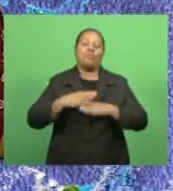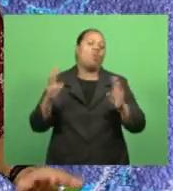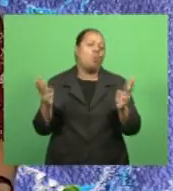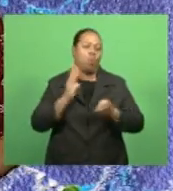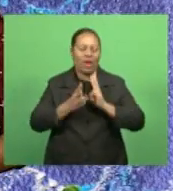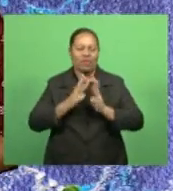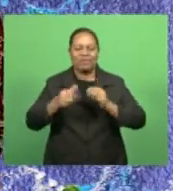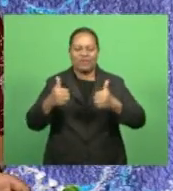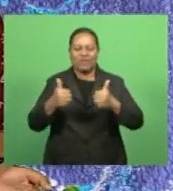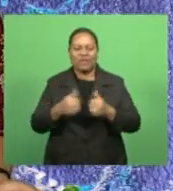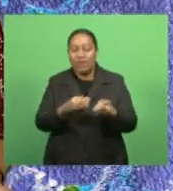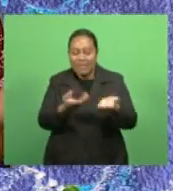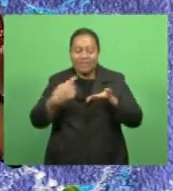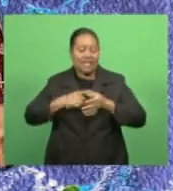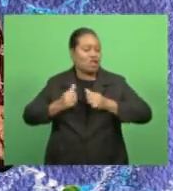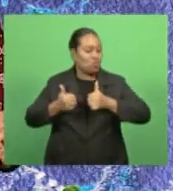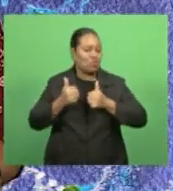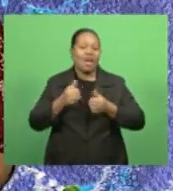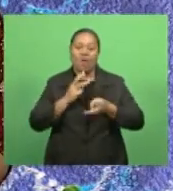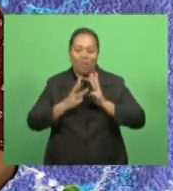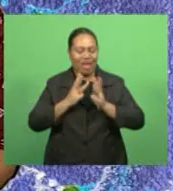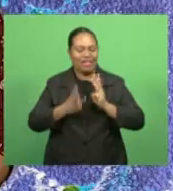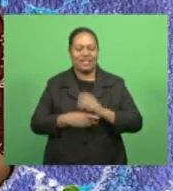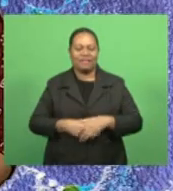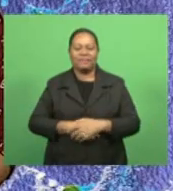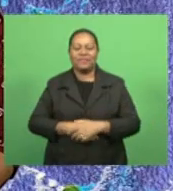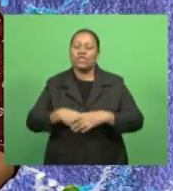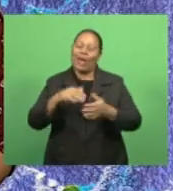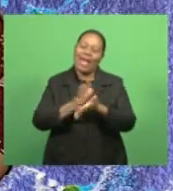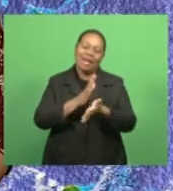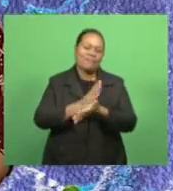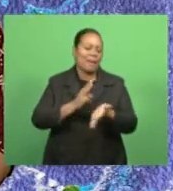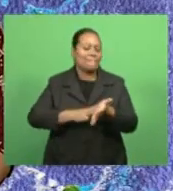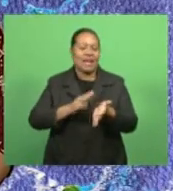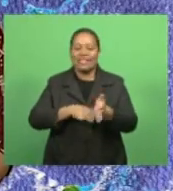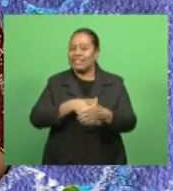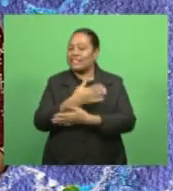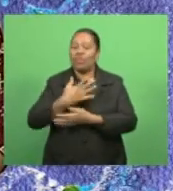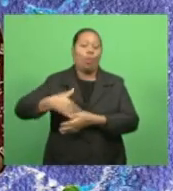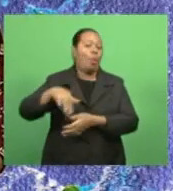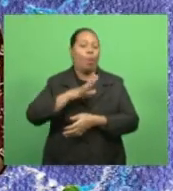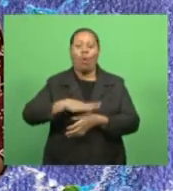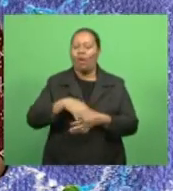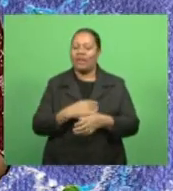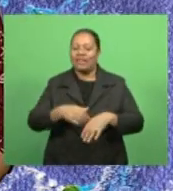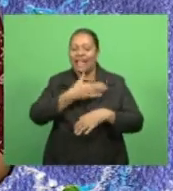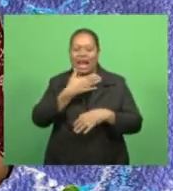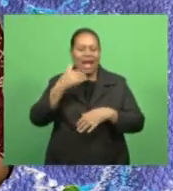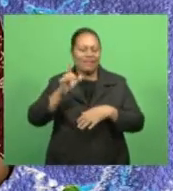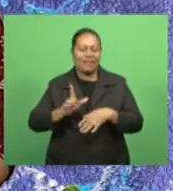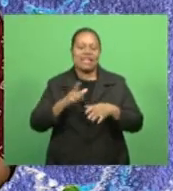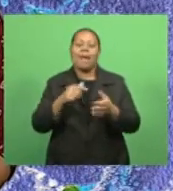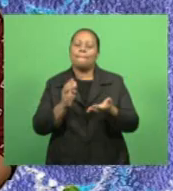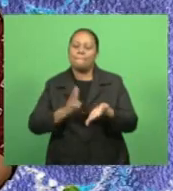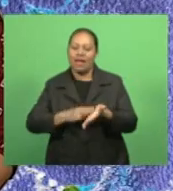by giving us good weather. So cheers to that, and happy Mother's Day to all lovely mums and to dads as well who are